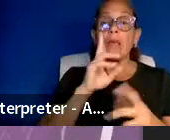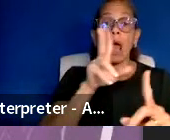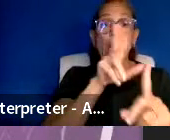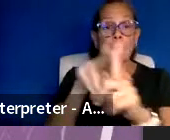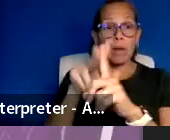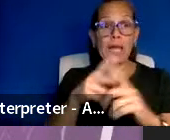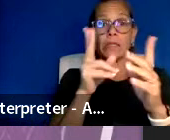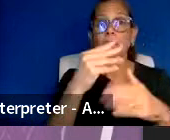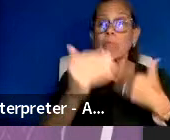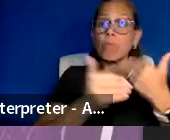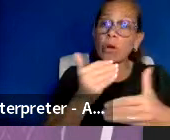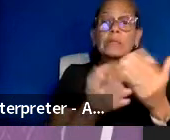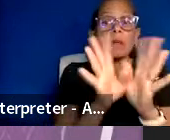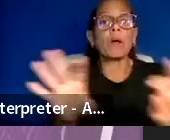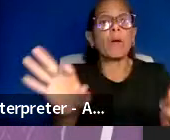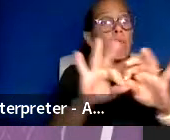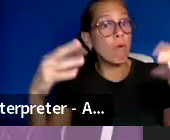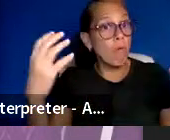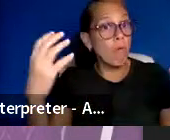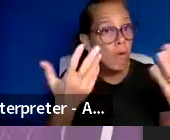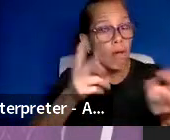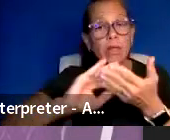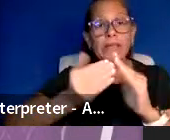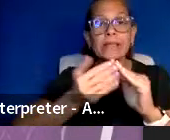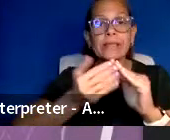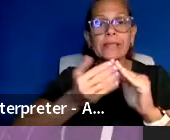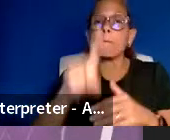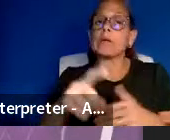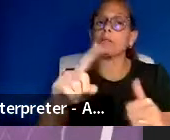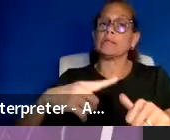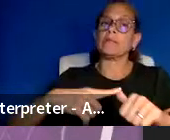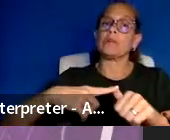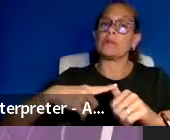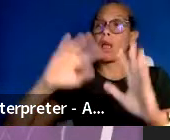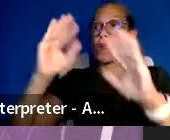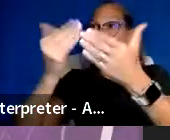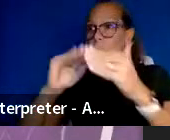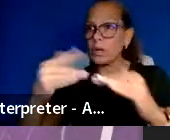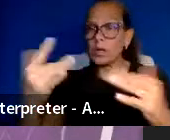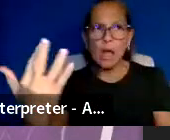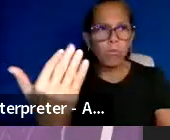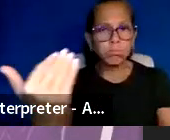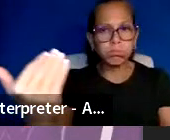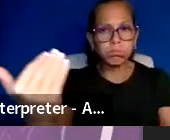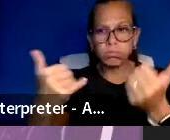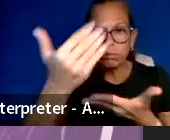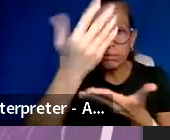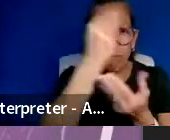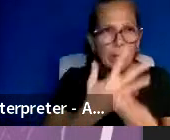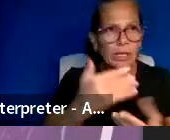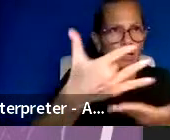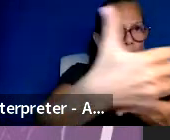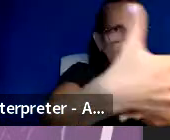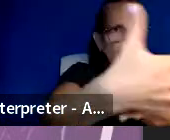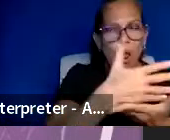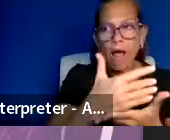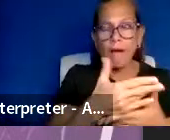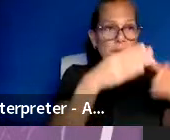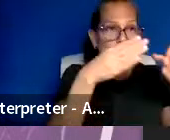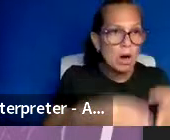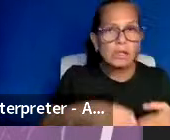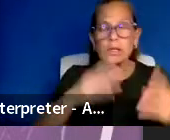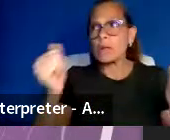it's critical that the city gather input from the community, both virtually and in person, on all the proposed projects,